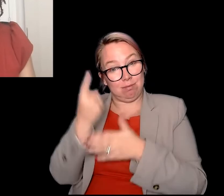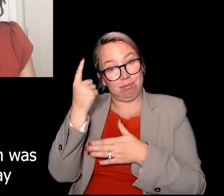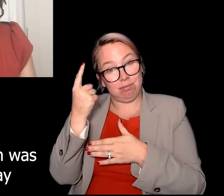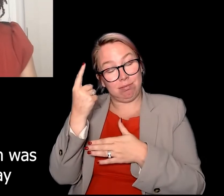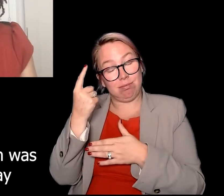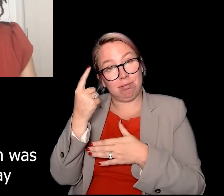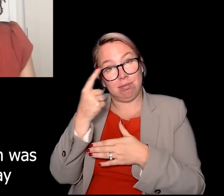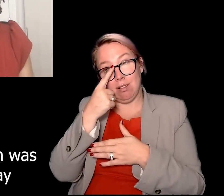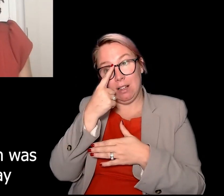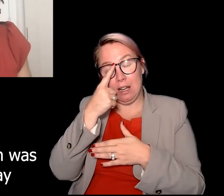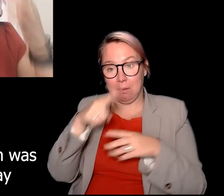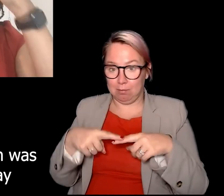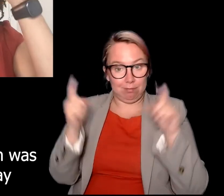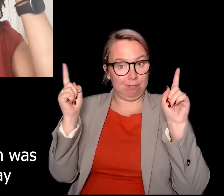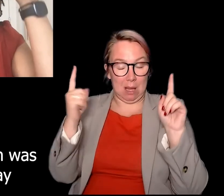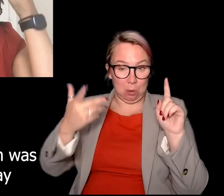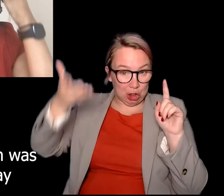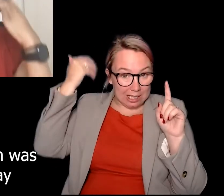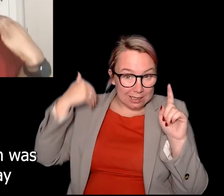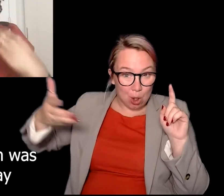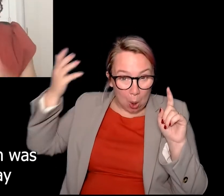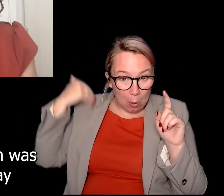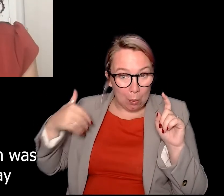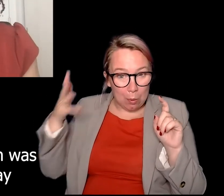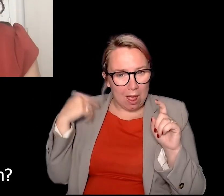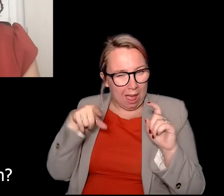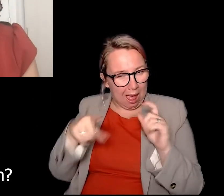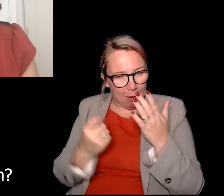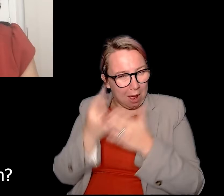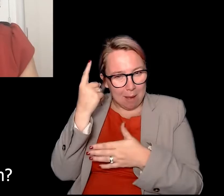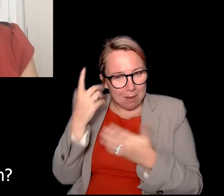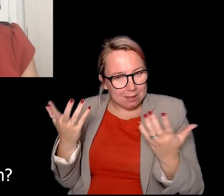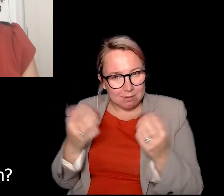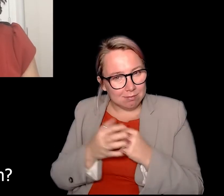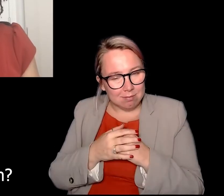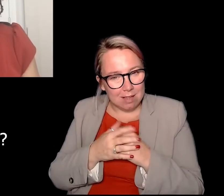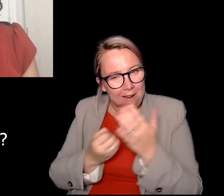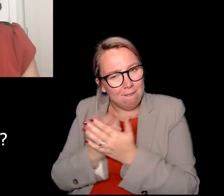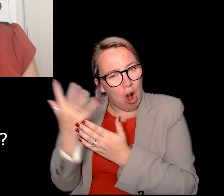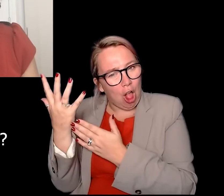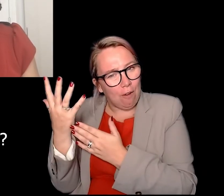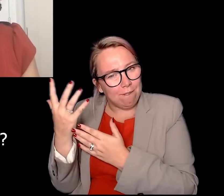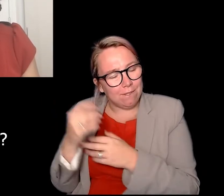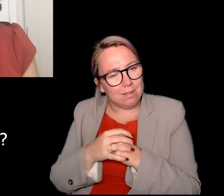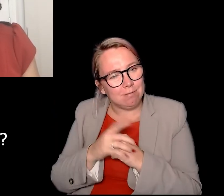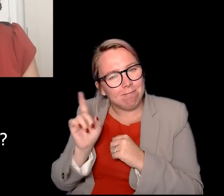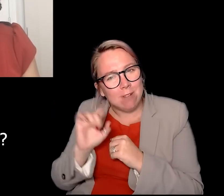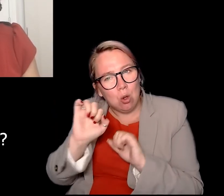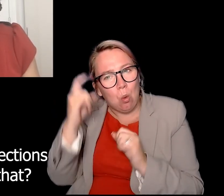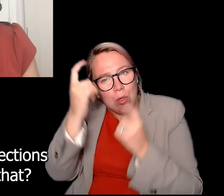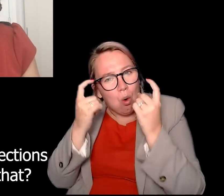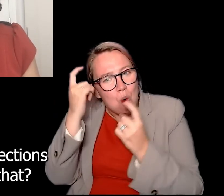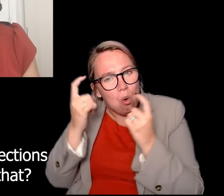like, you know, doing that at a time which was, you know, not where we are today, but this was years ago. So do you know what I mean? How has that,